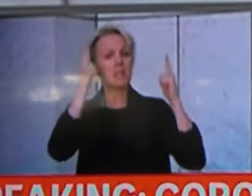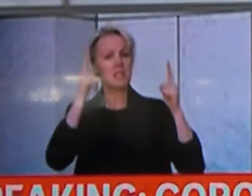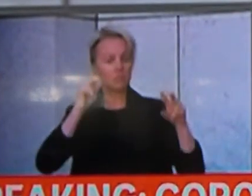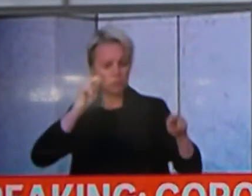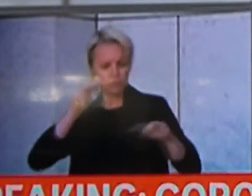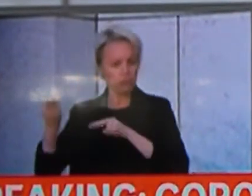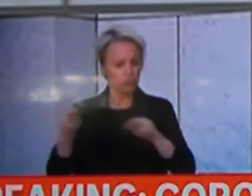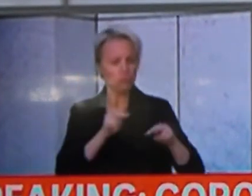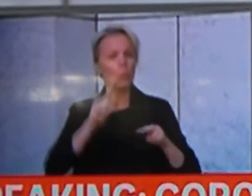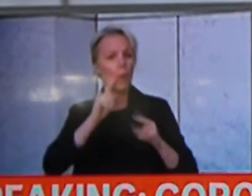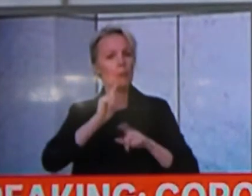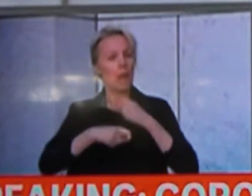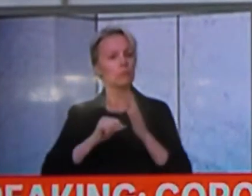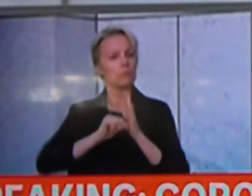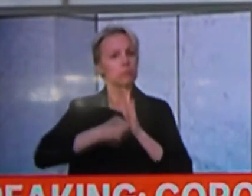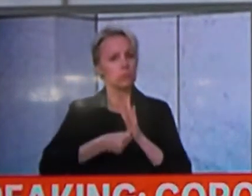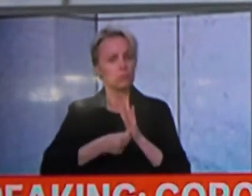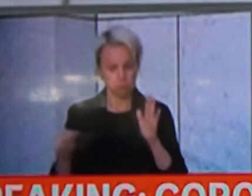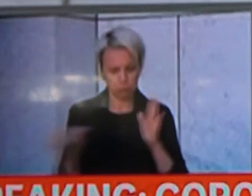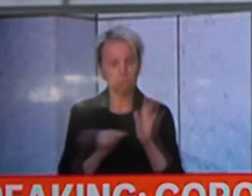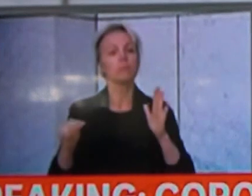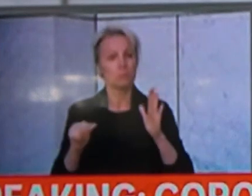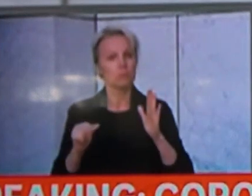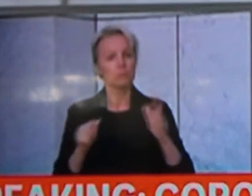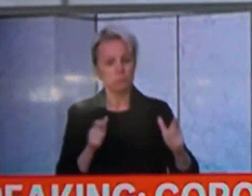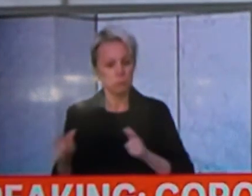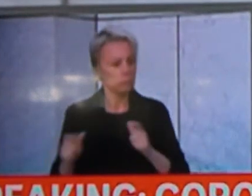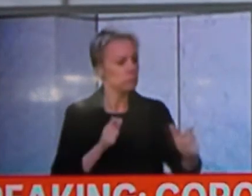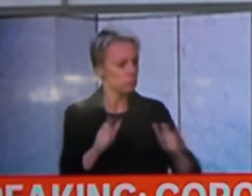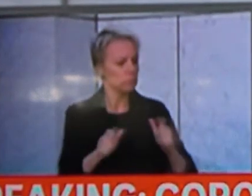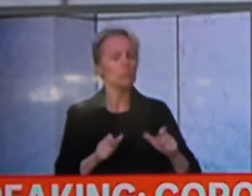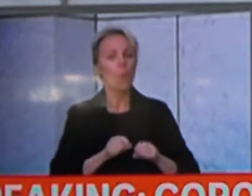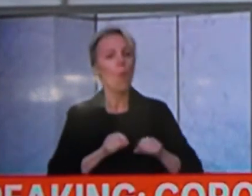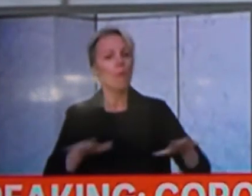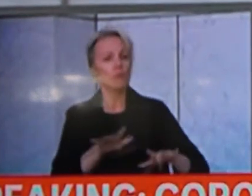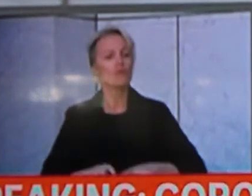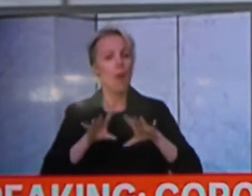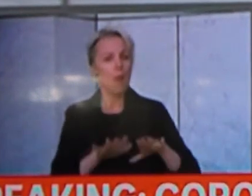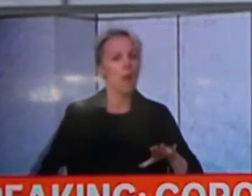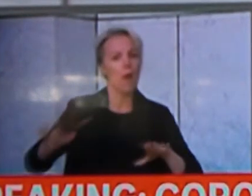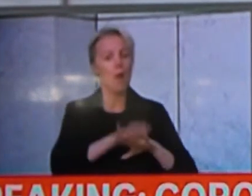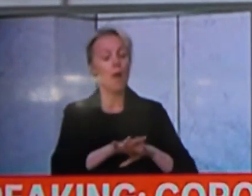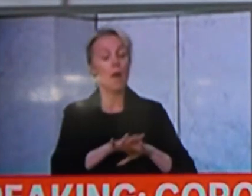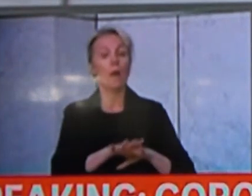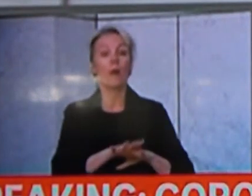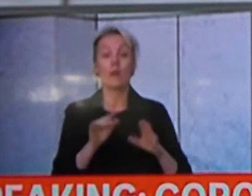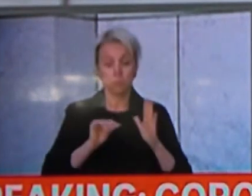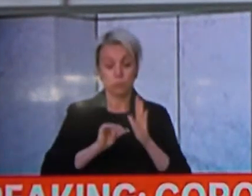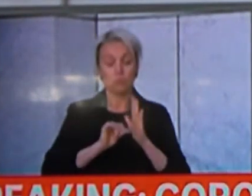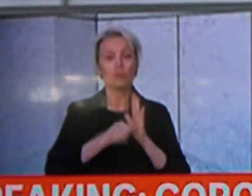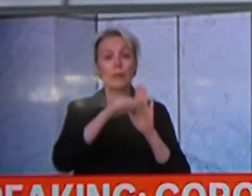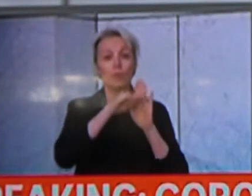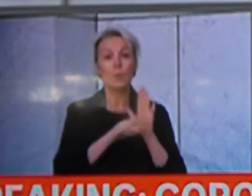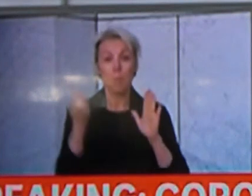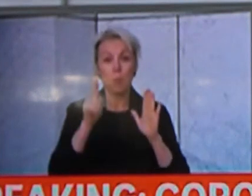taking even stronger measures in particular areas and potentially more widespread. They will upgrade as necessary. But the more